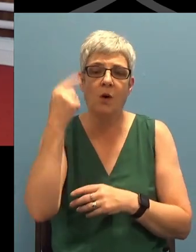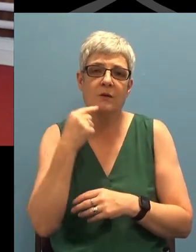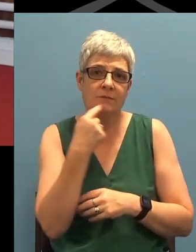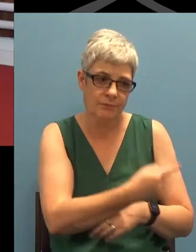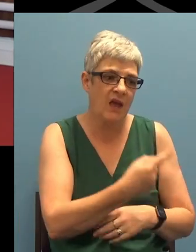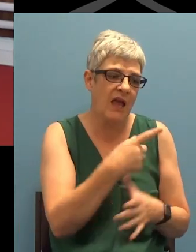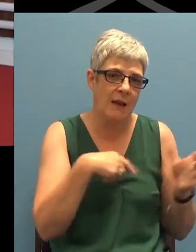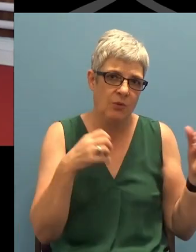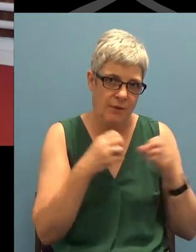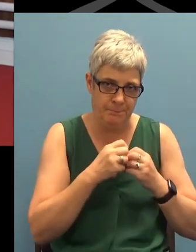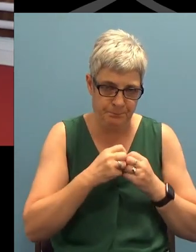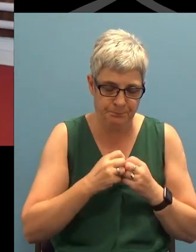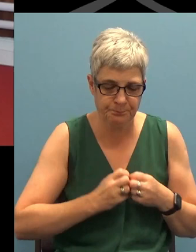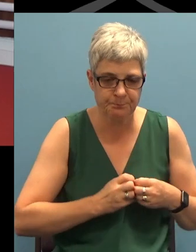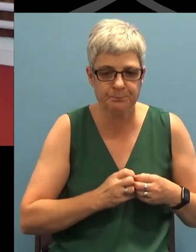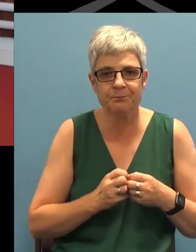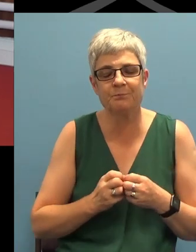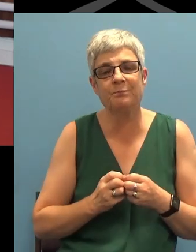Abraham.